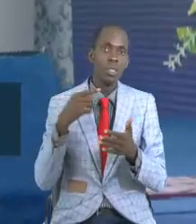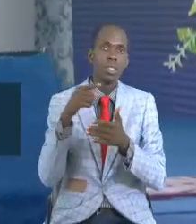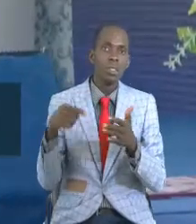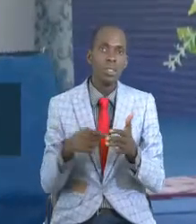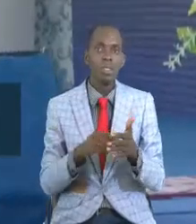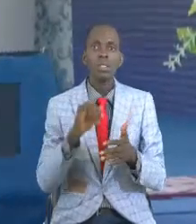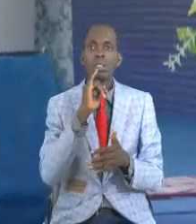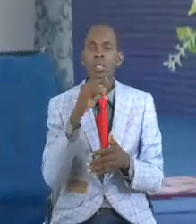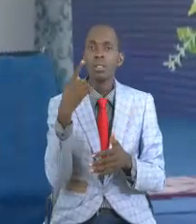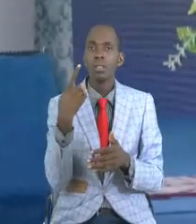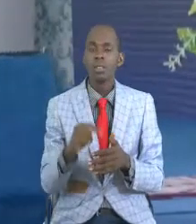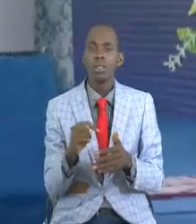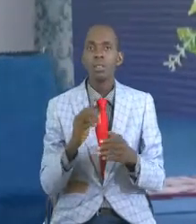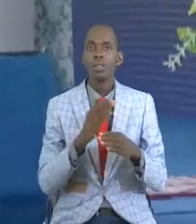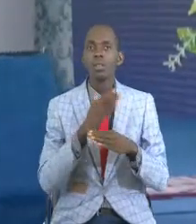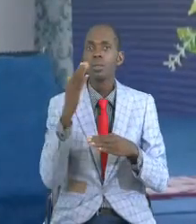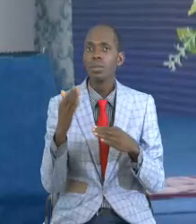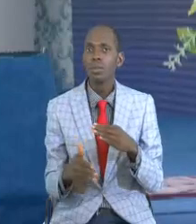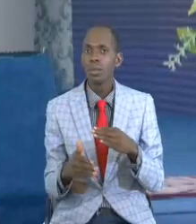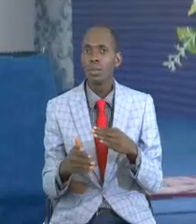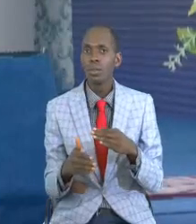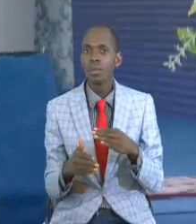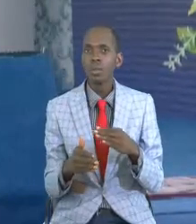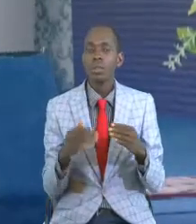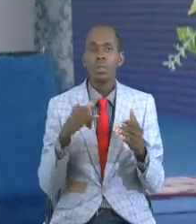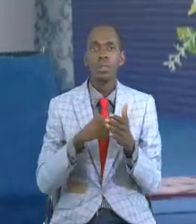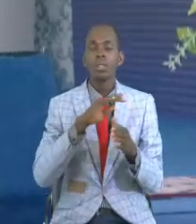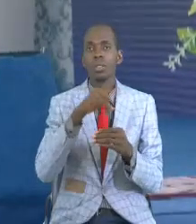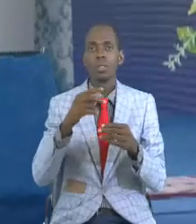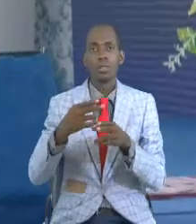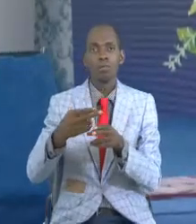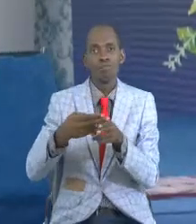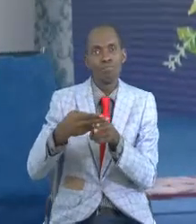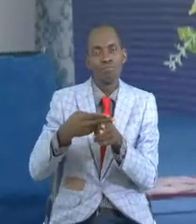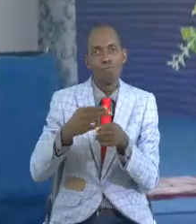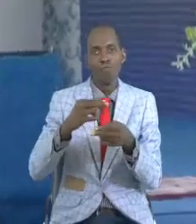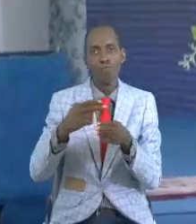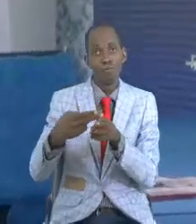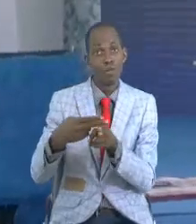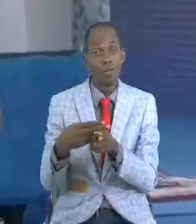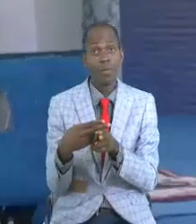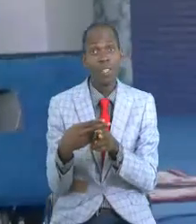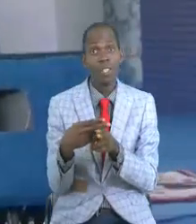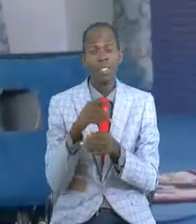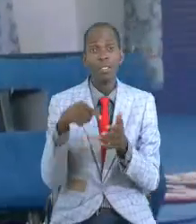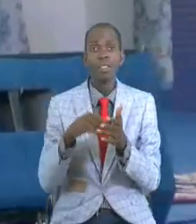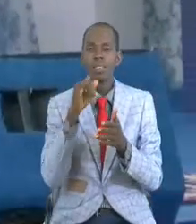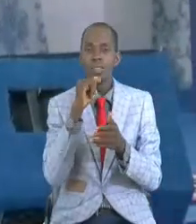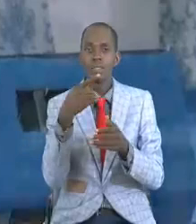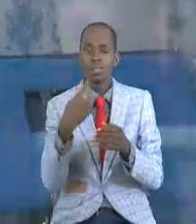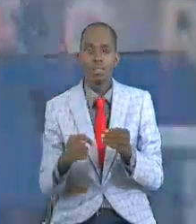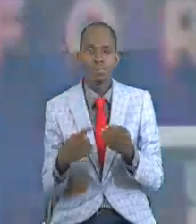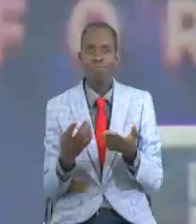sum. This is the summary. And this is the recap. We